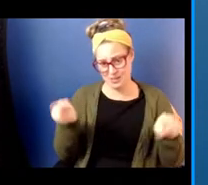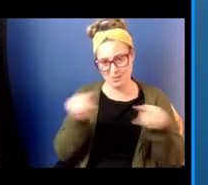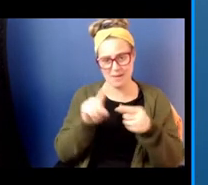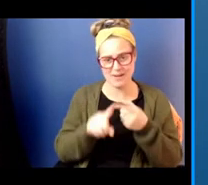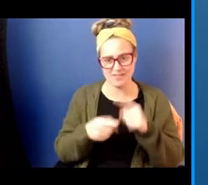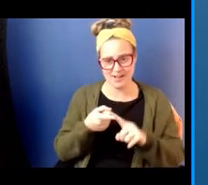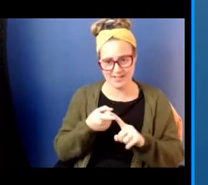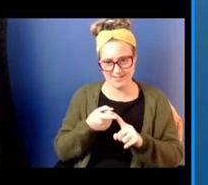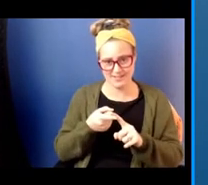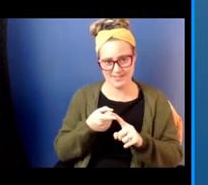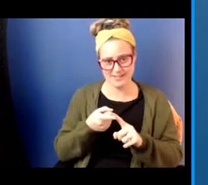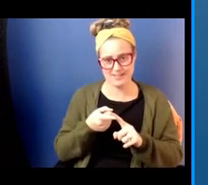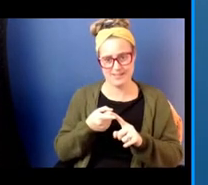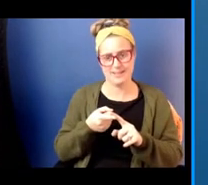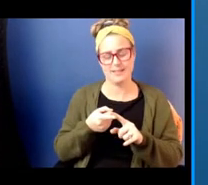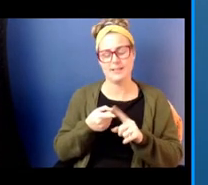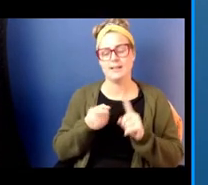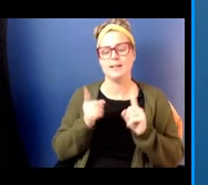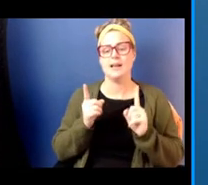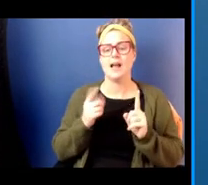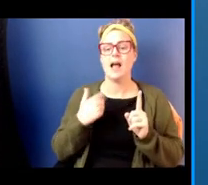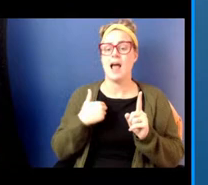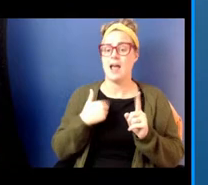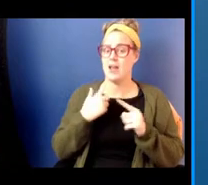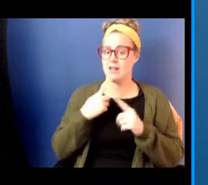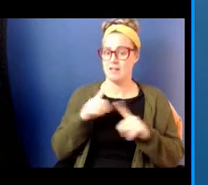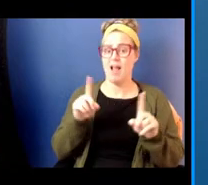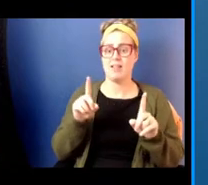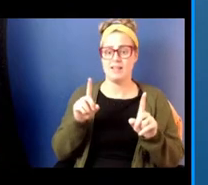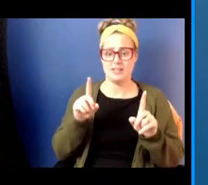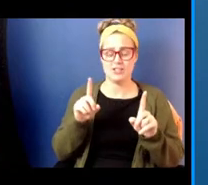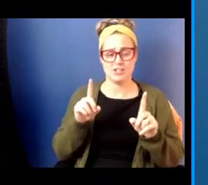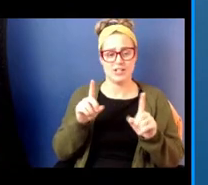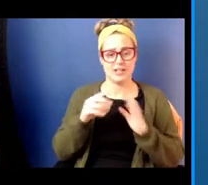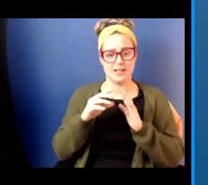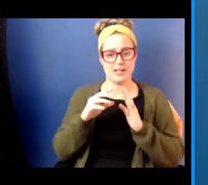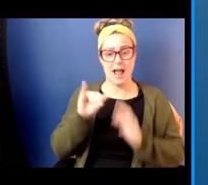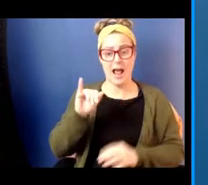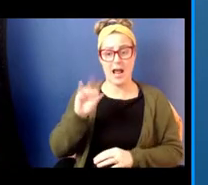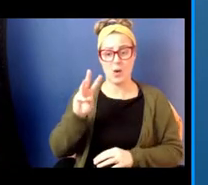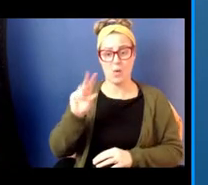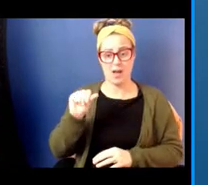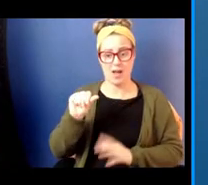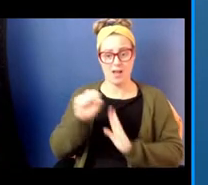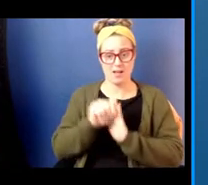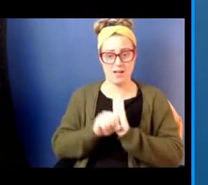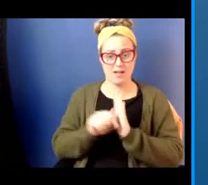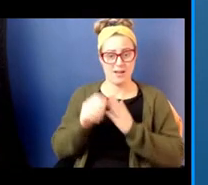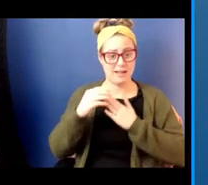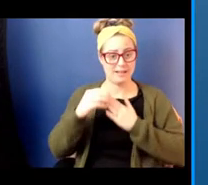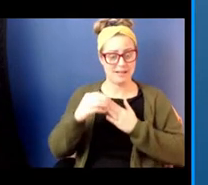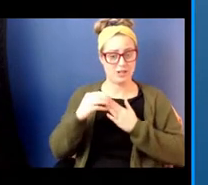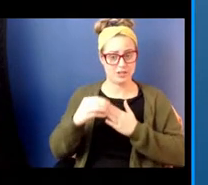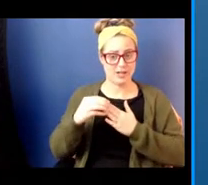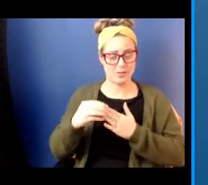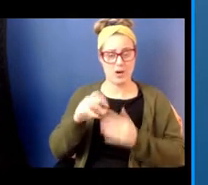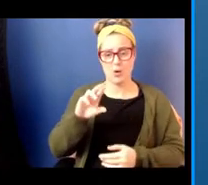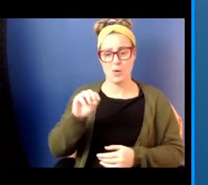acknowledging the leadership of Iowa's Democratic chair Ross Wilburn who is here with us today